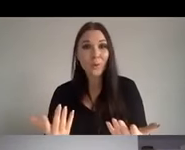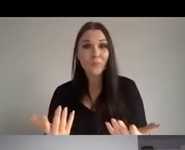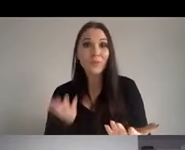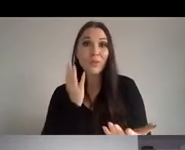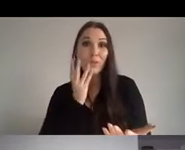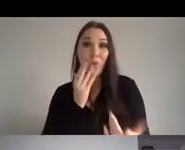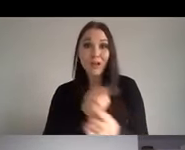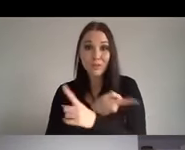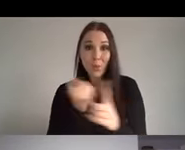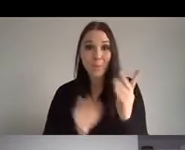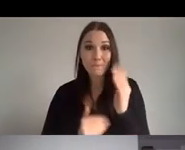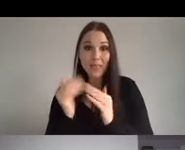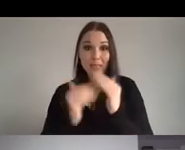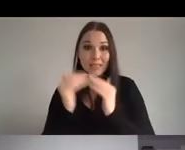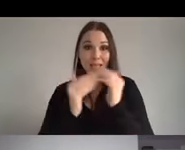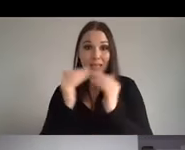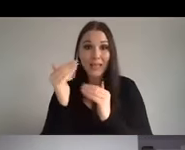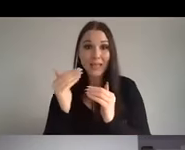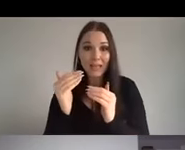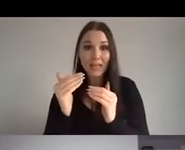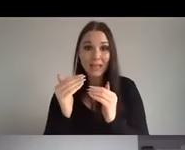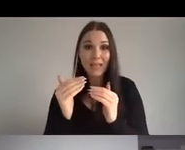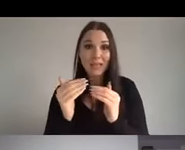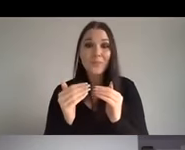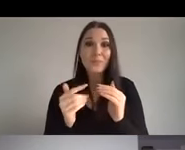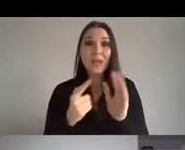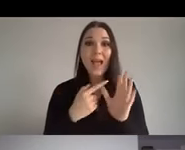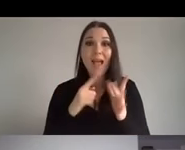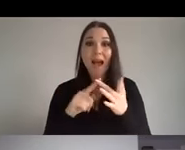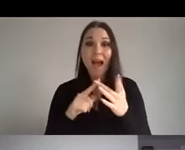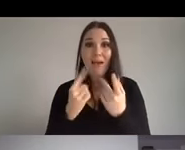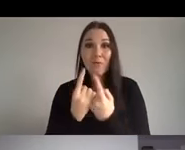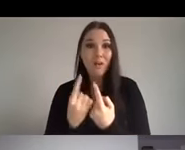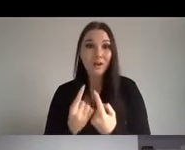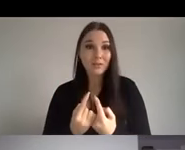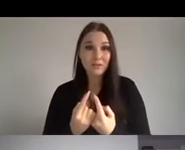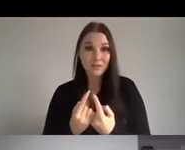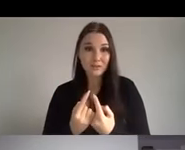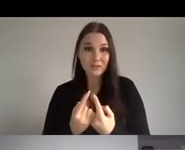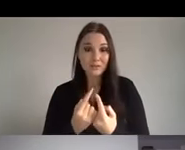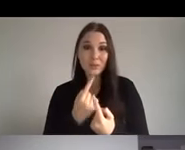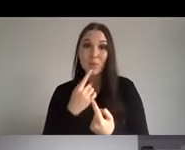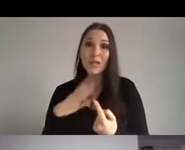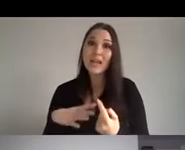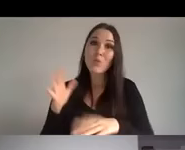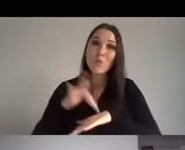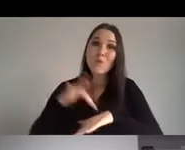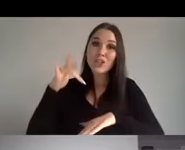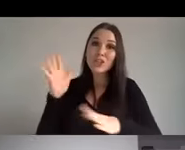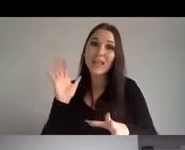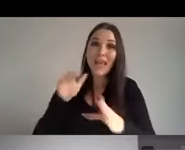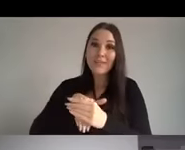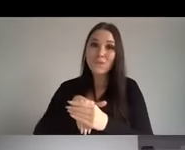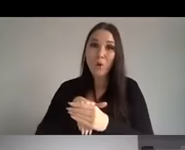building AI products, you mention, and you're very passionate about saying, you need to get the professionals involved, the people who's going to be using